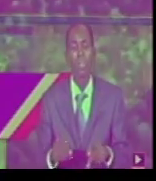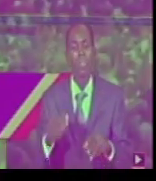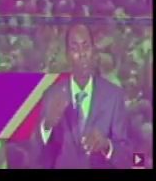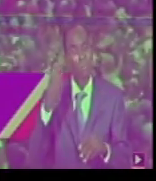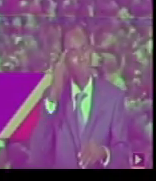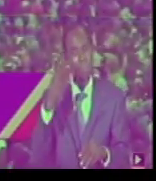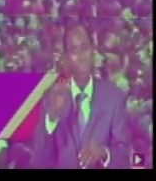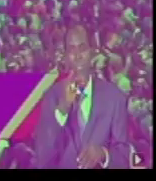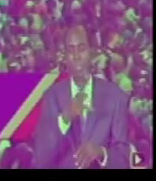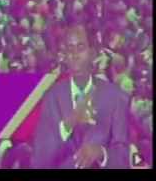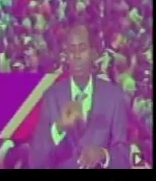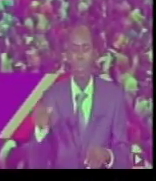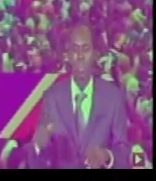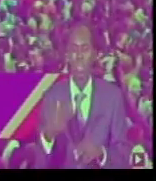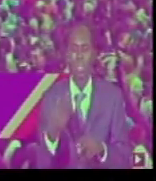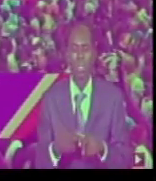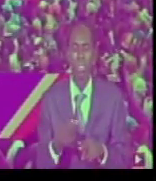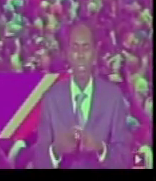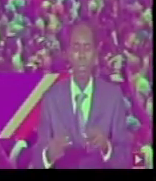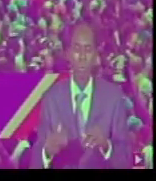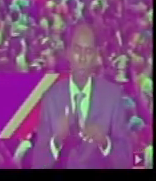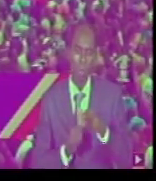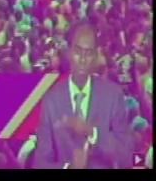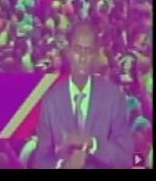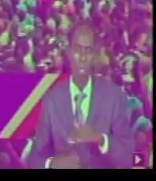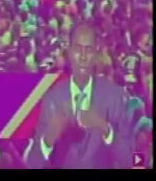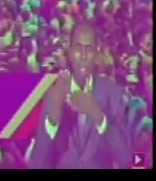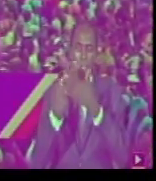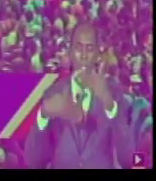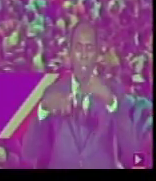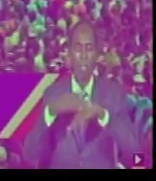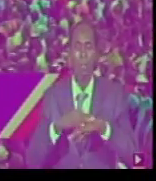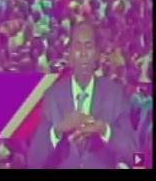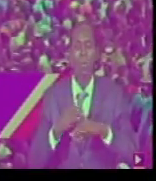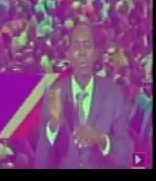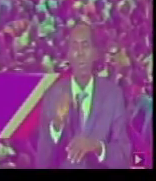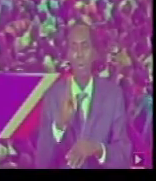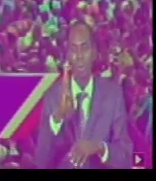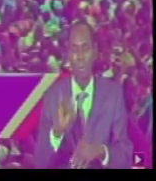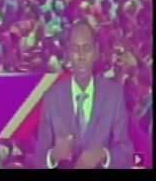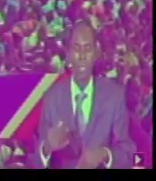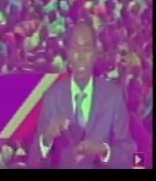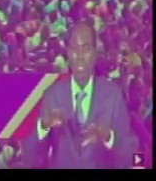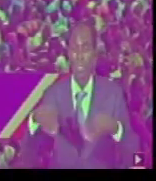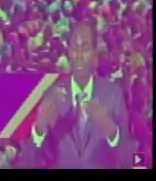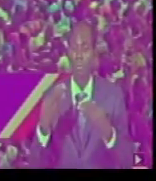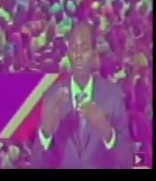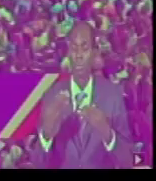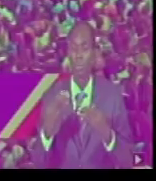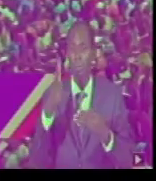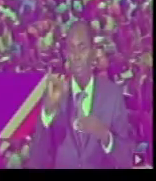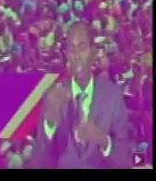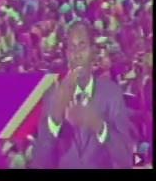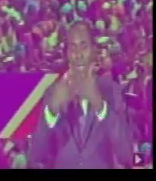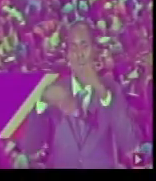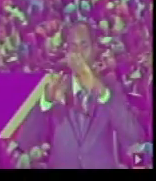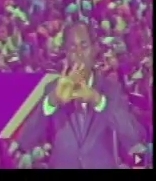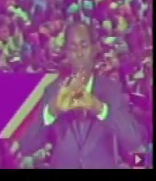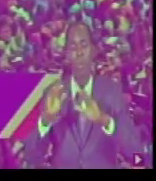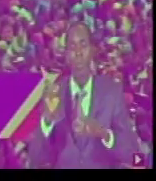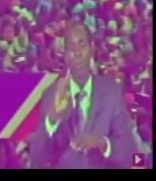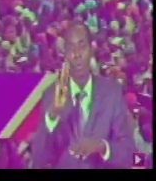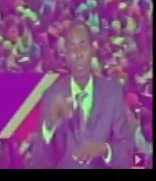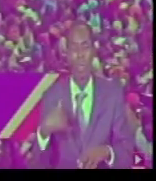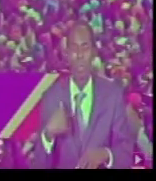given among men whereby we must be saved. You notice that? It's saying,